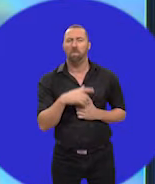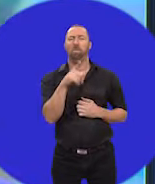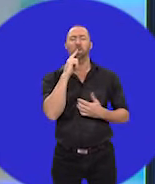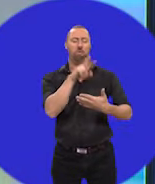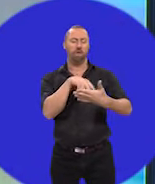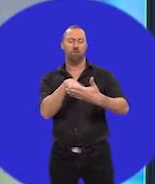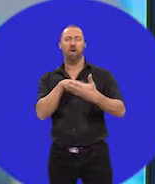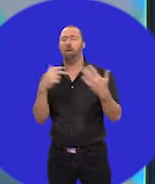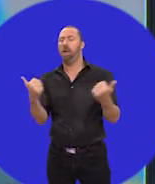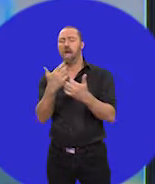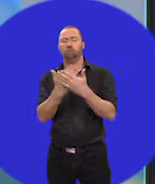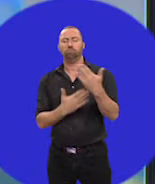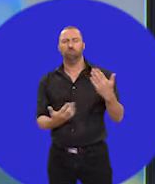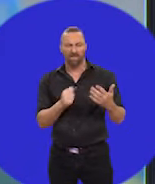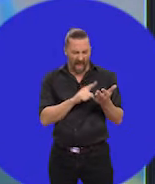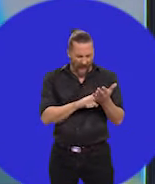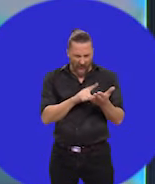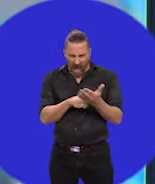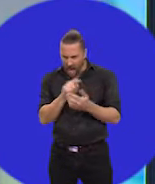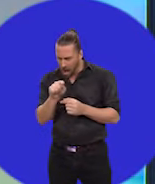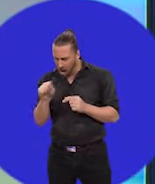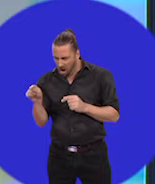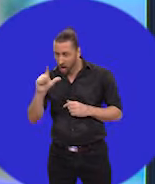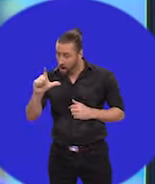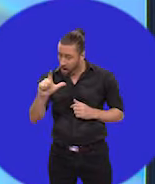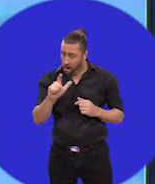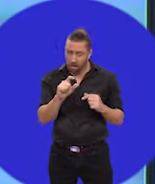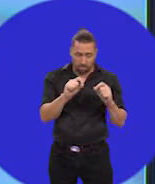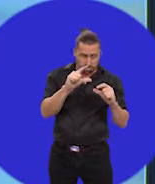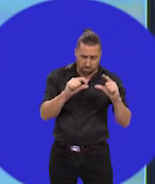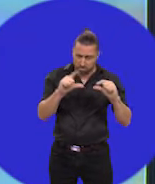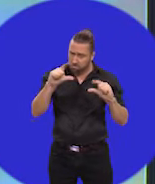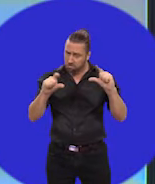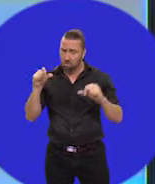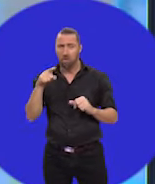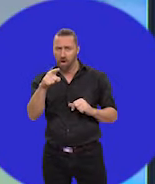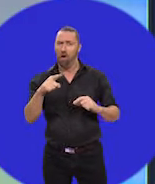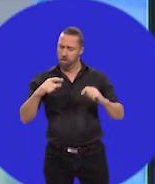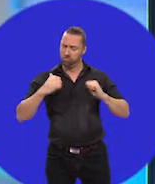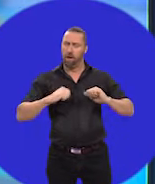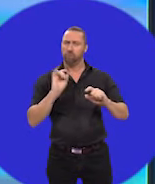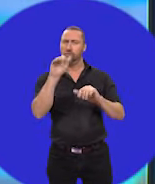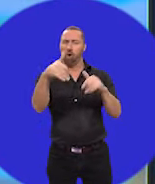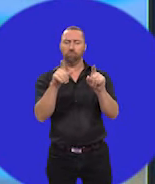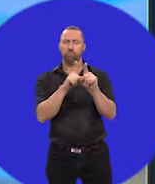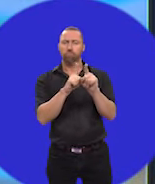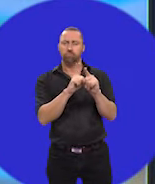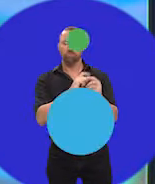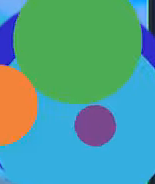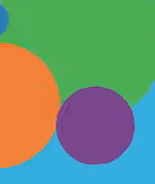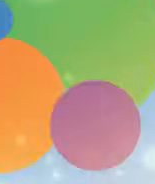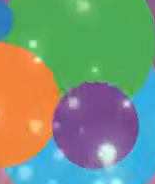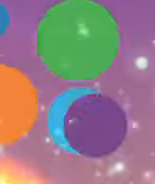of words in the stories you read. Make sure you look out for it and don't forget to practice tracing lowercase and uppercase